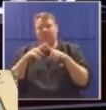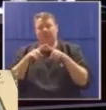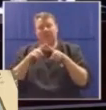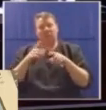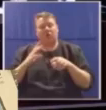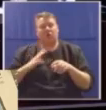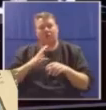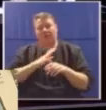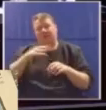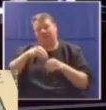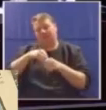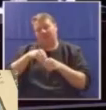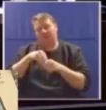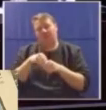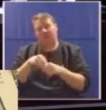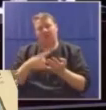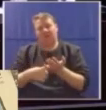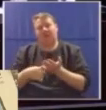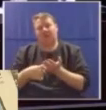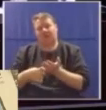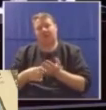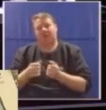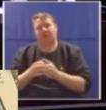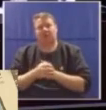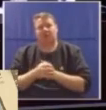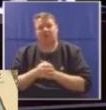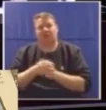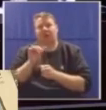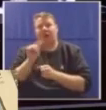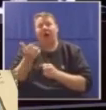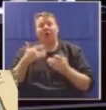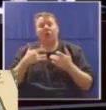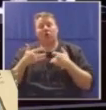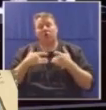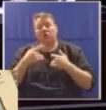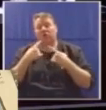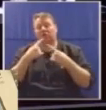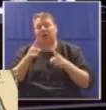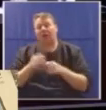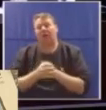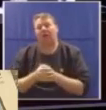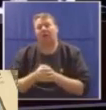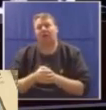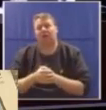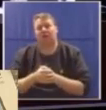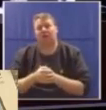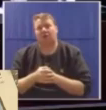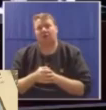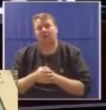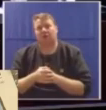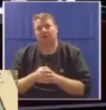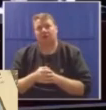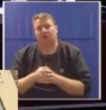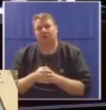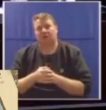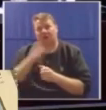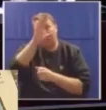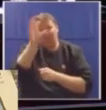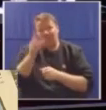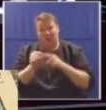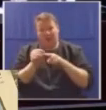committees involved in discussions. But let me tell you another concern. We are the biggest emitter on the